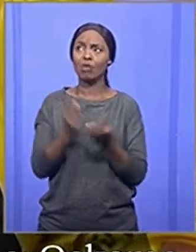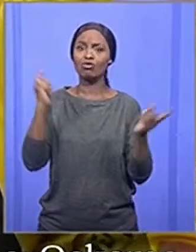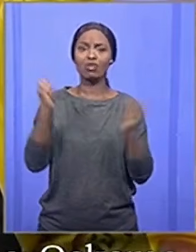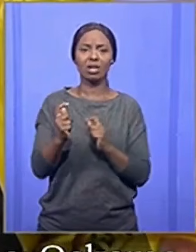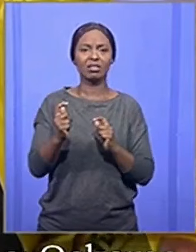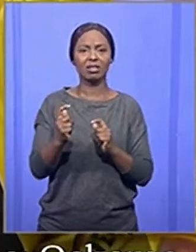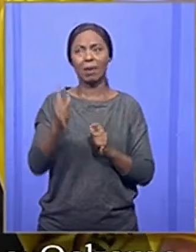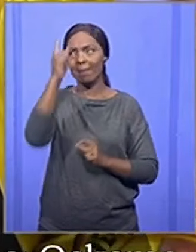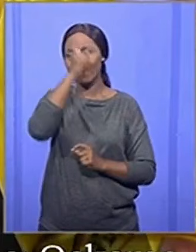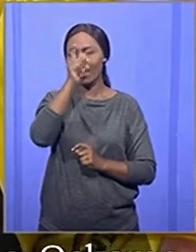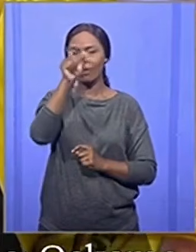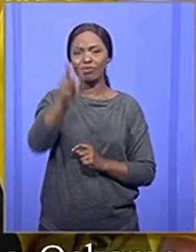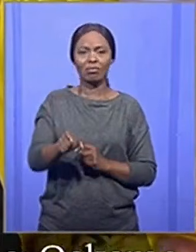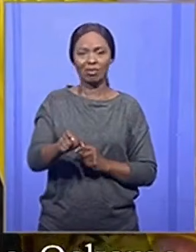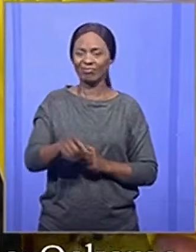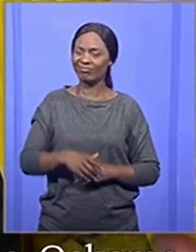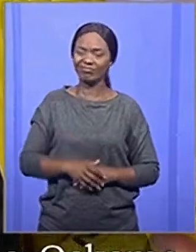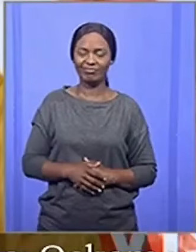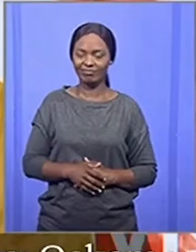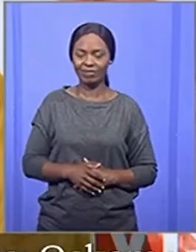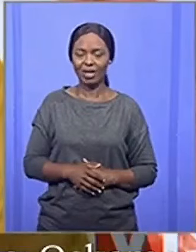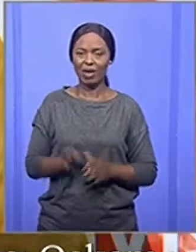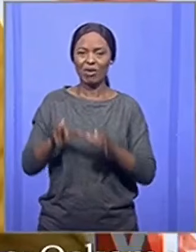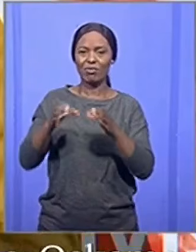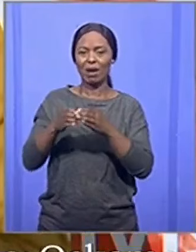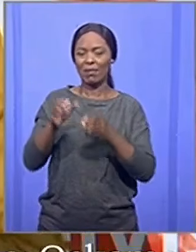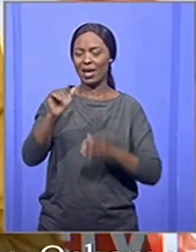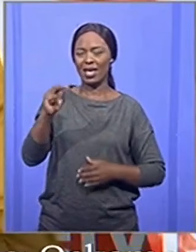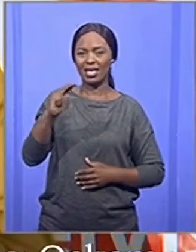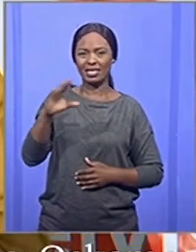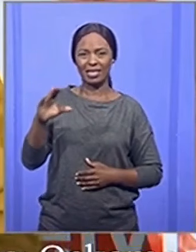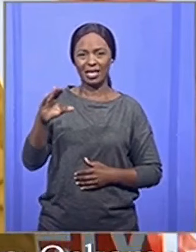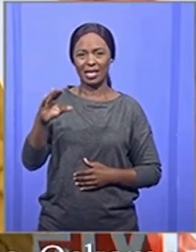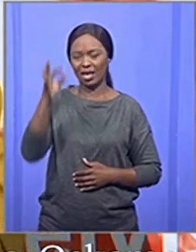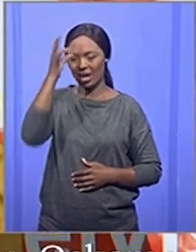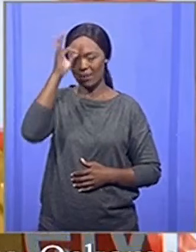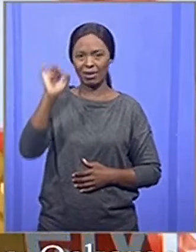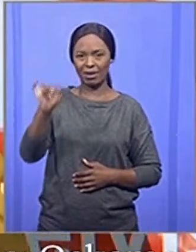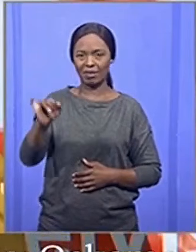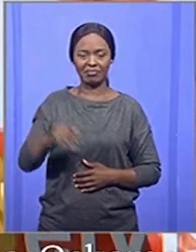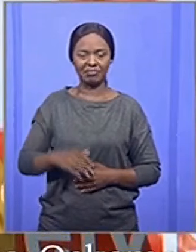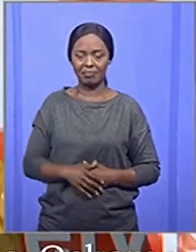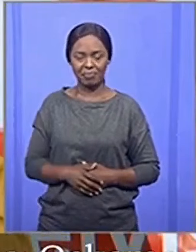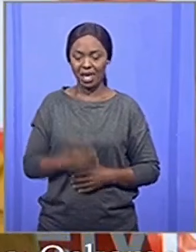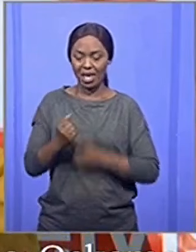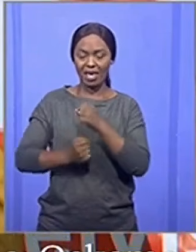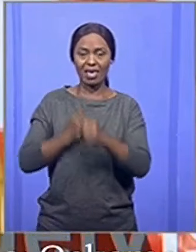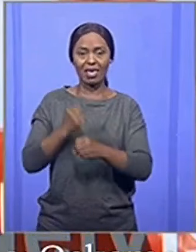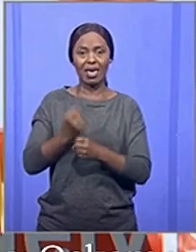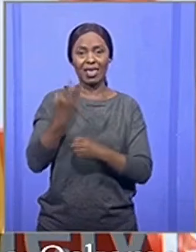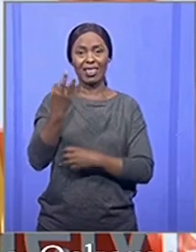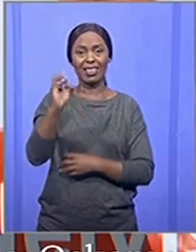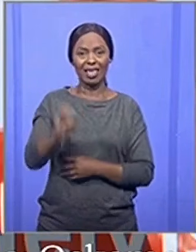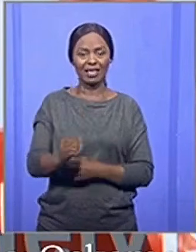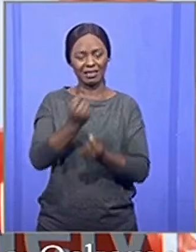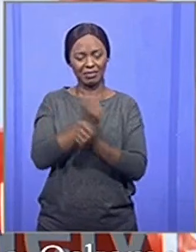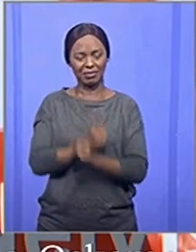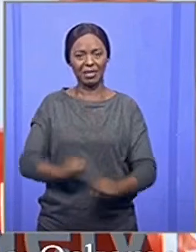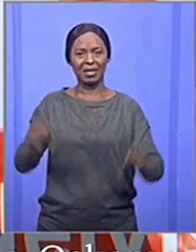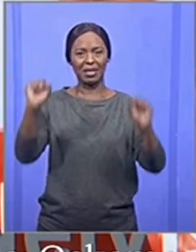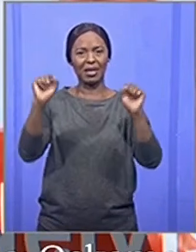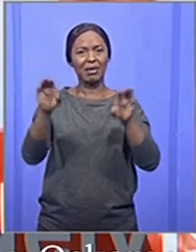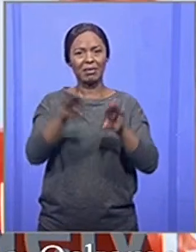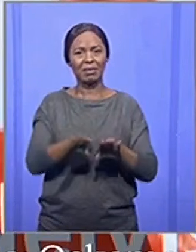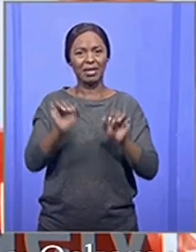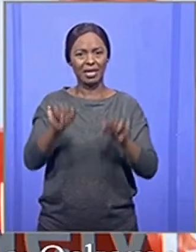wa motho e motsho pusong ya ANC. 30 years into democracy, black people still have